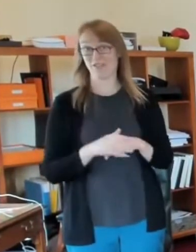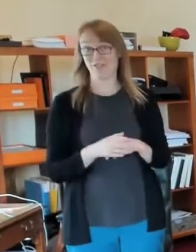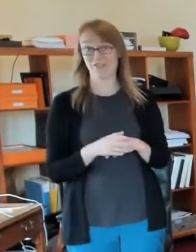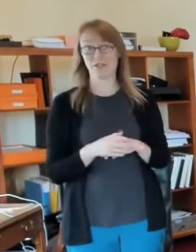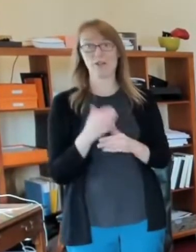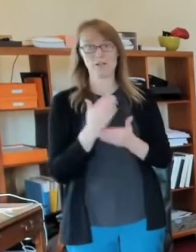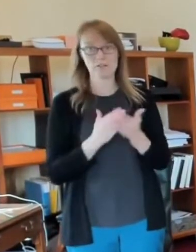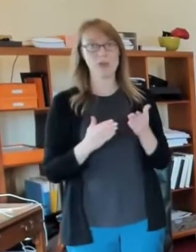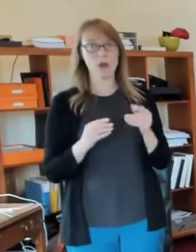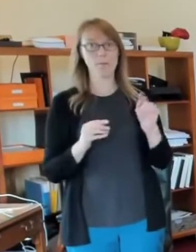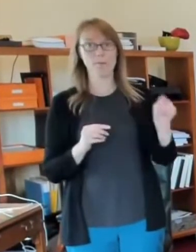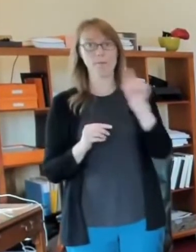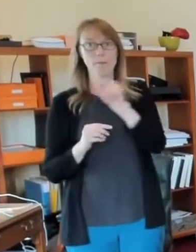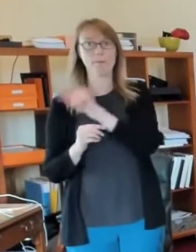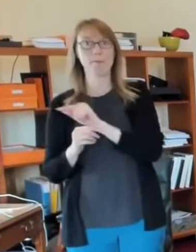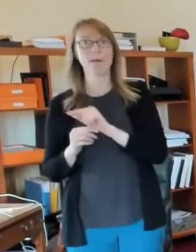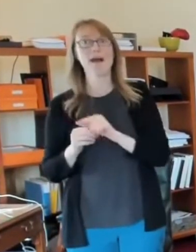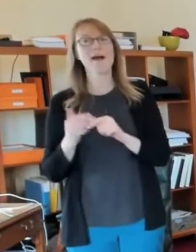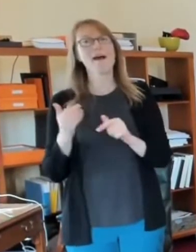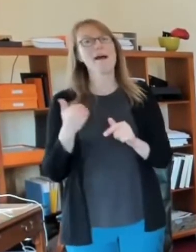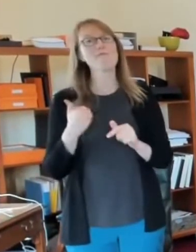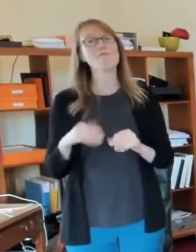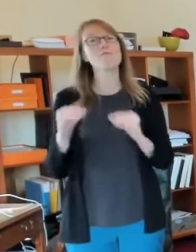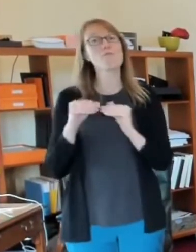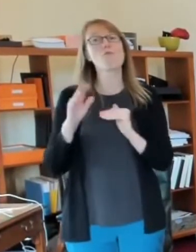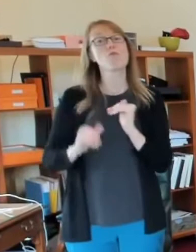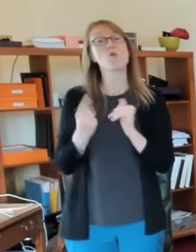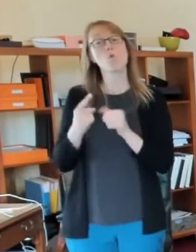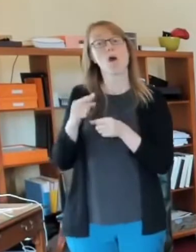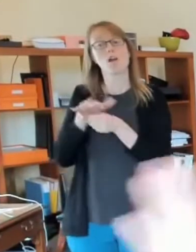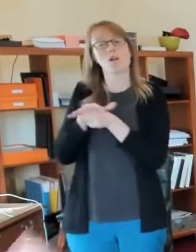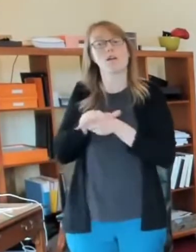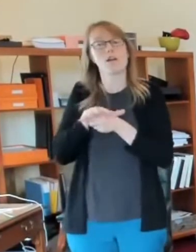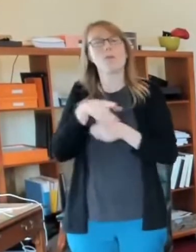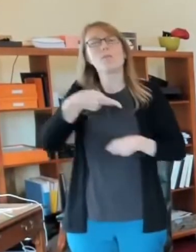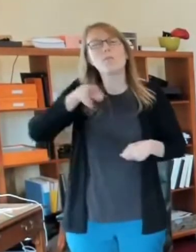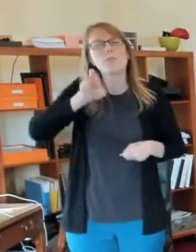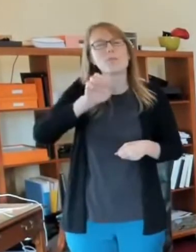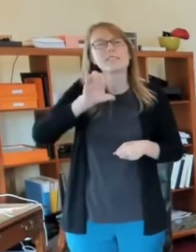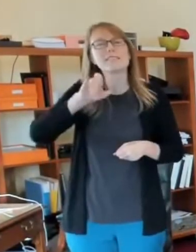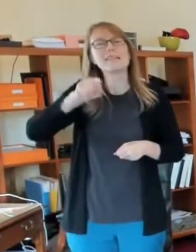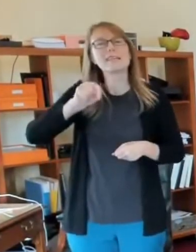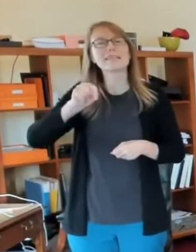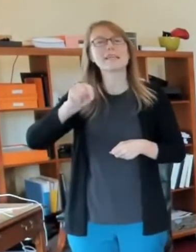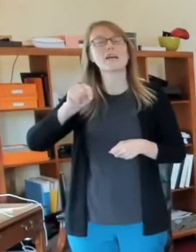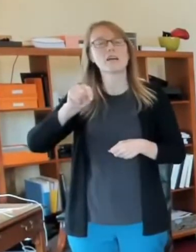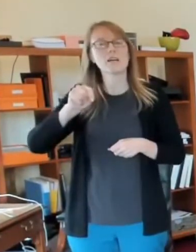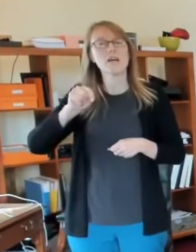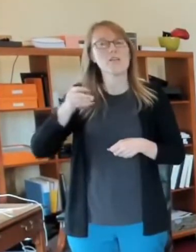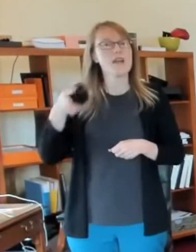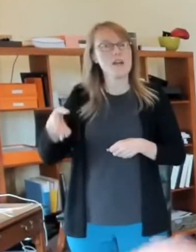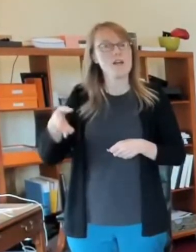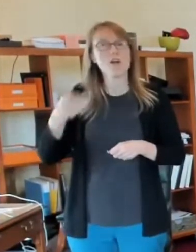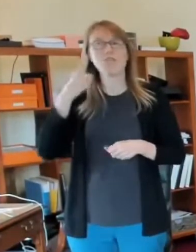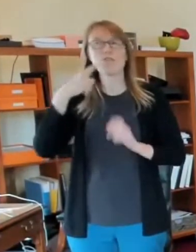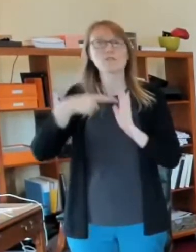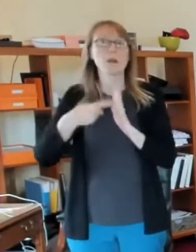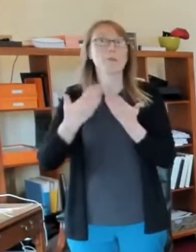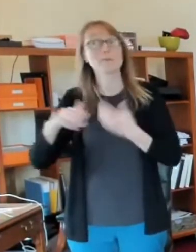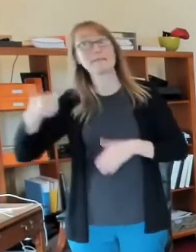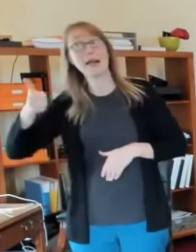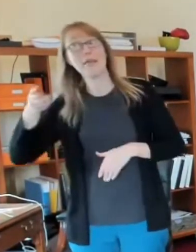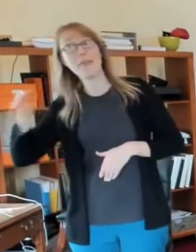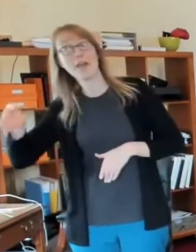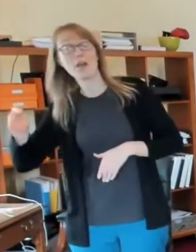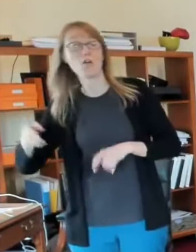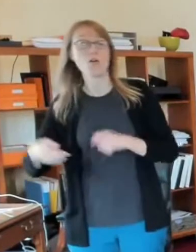have more than one precinct that votes there. So, you know, precinct 10 might vote over here and precinct 11 over here, but still it's